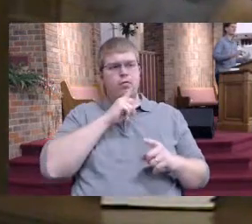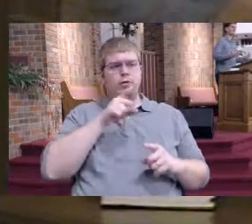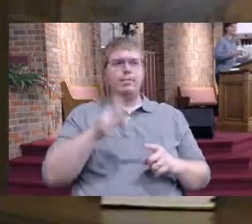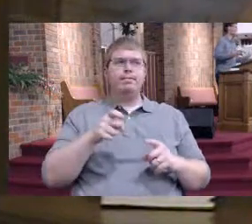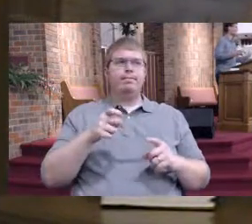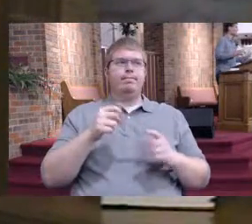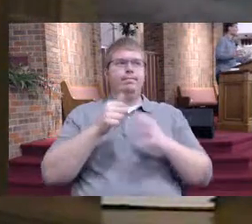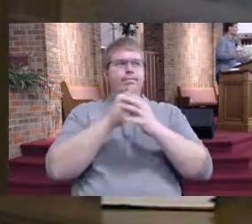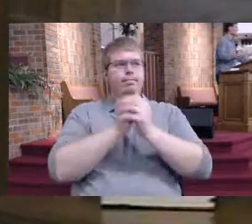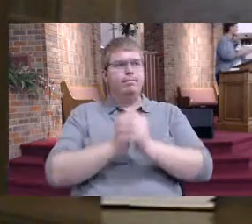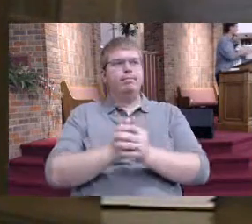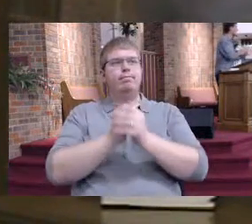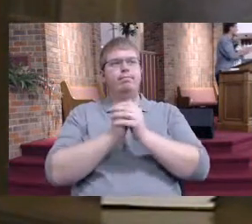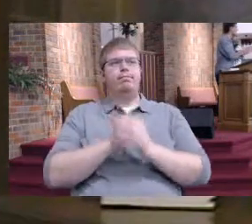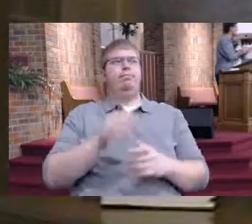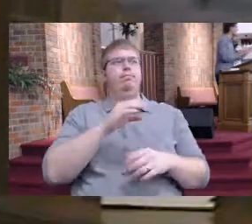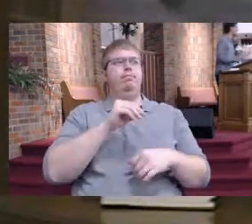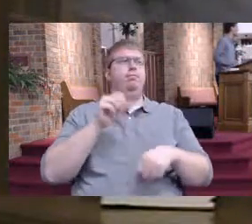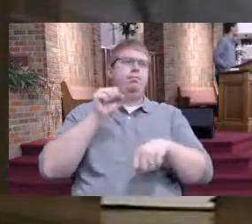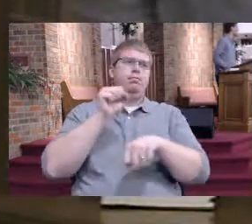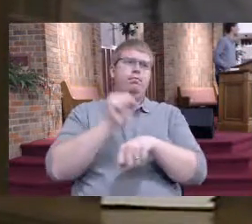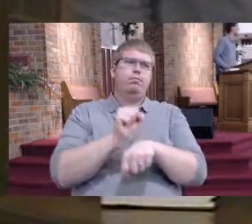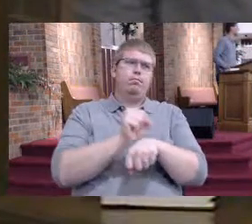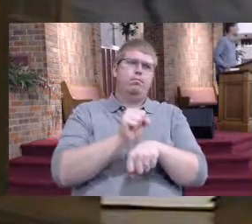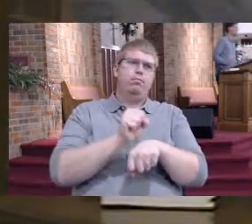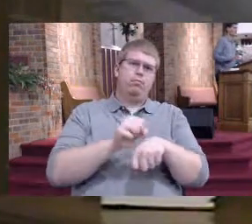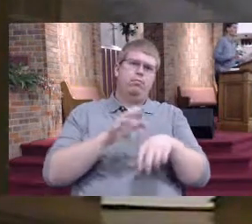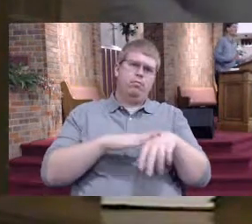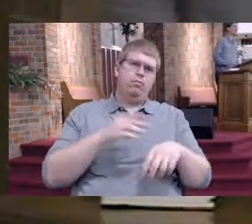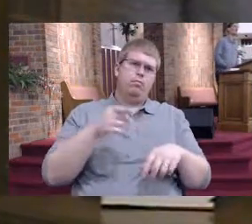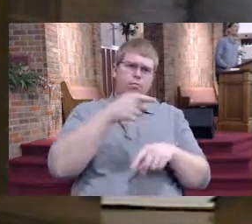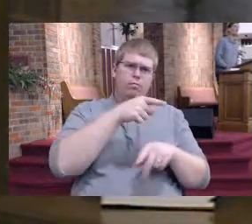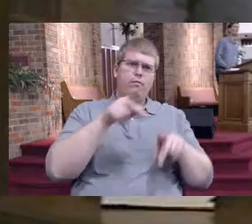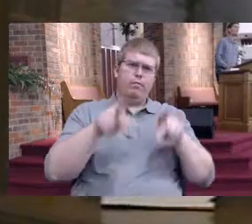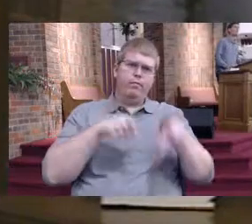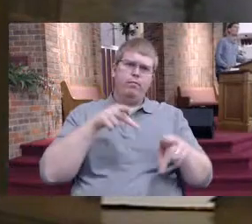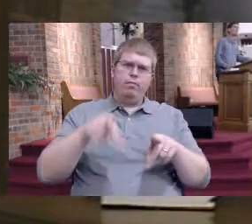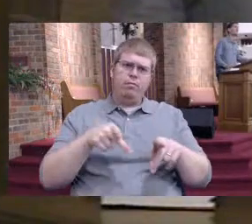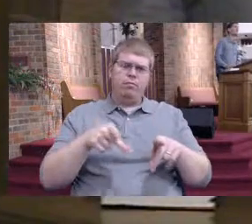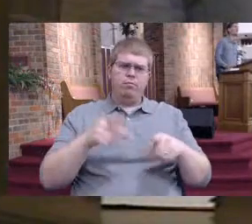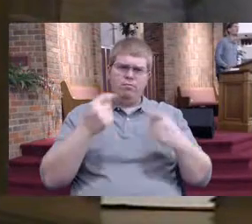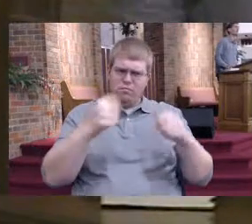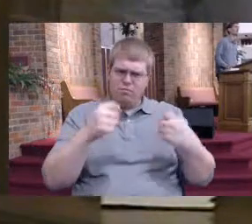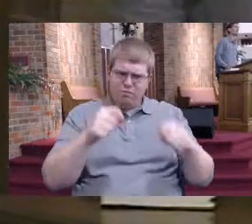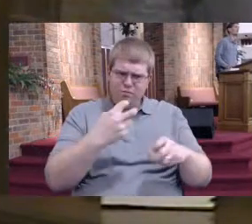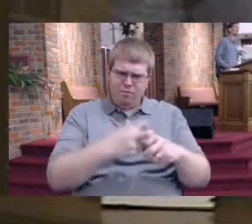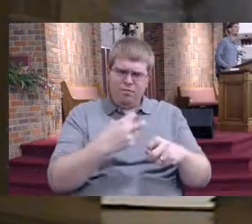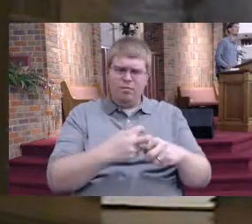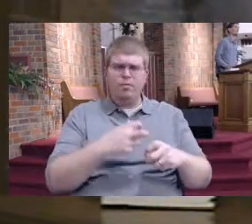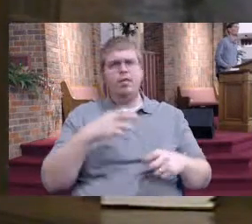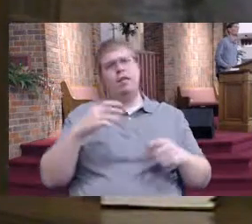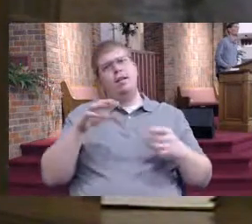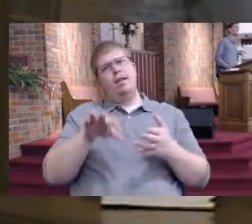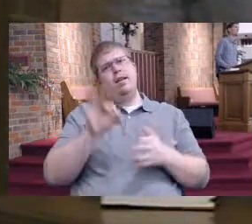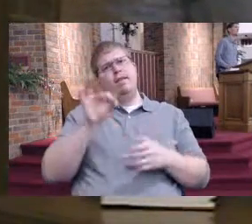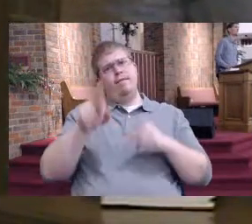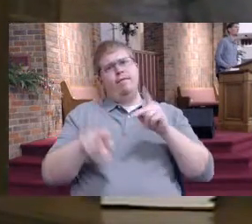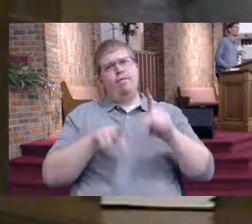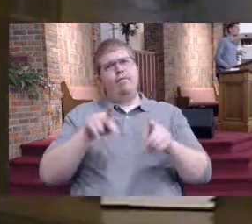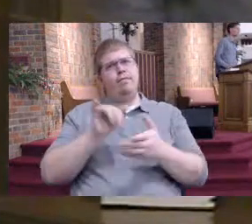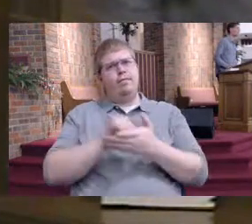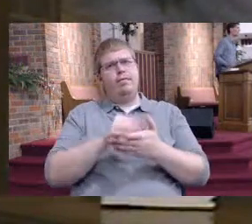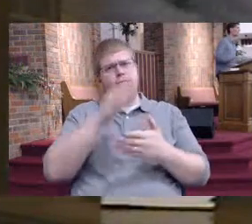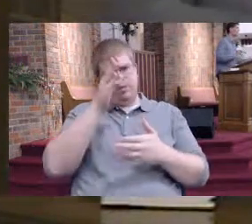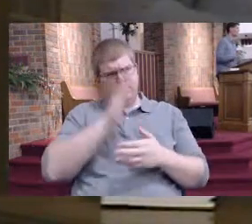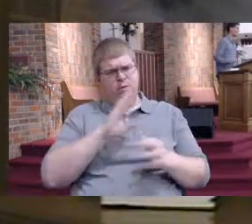had to work on different people and push on different people to really find out who are the few that God is ready to work on. And